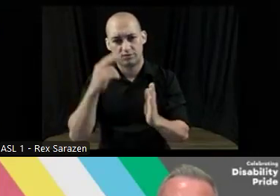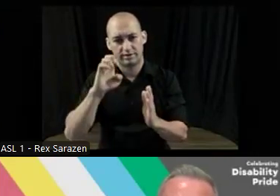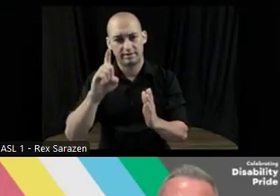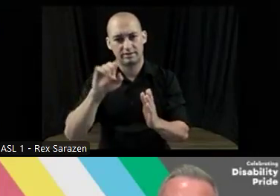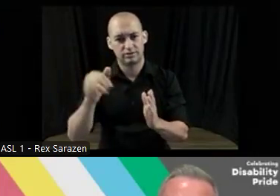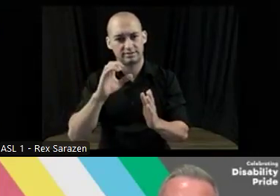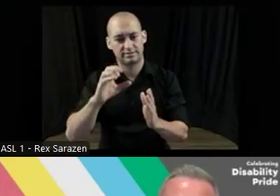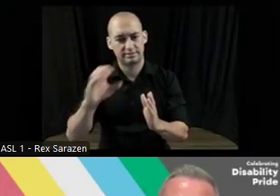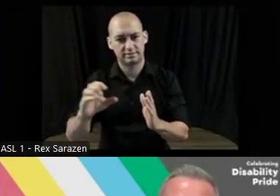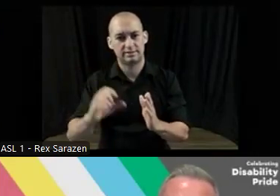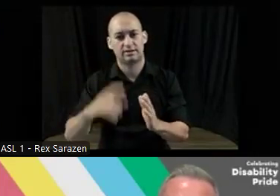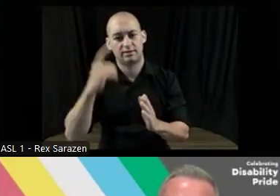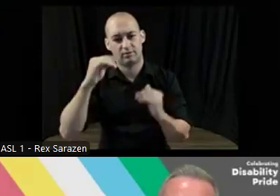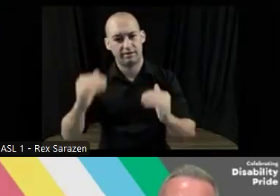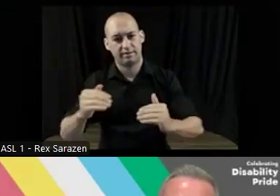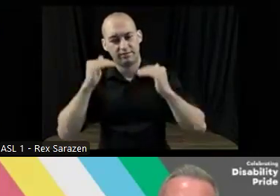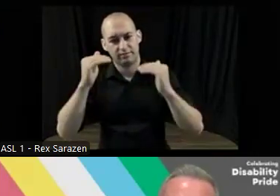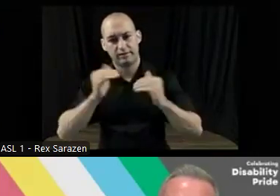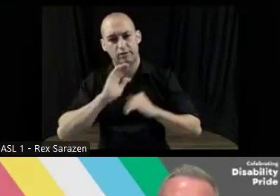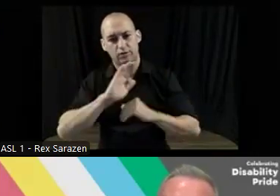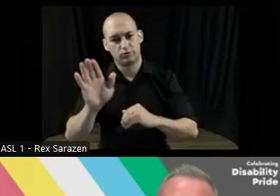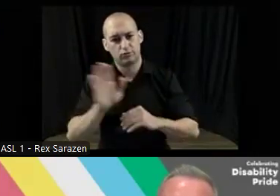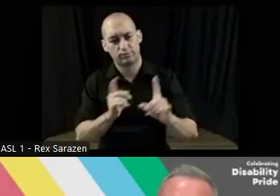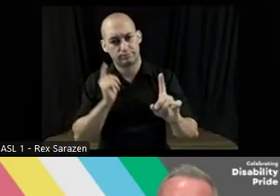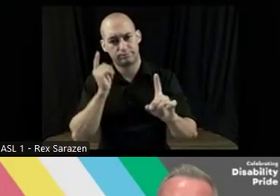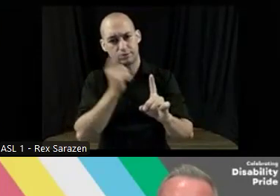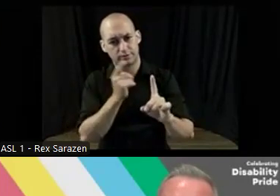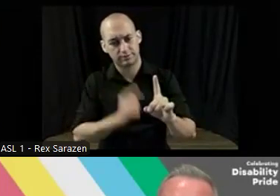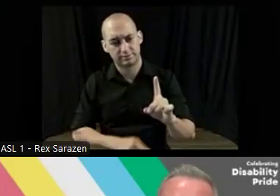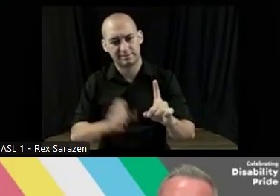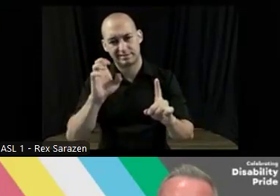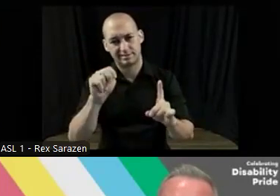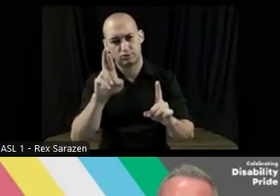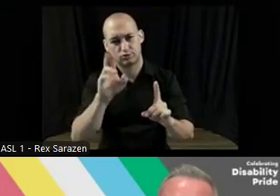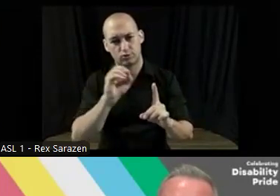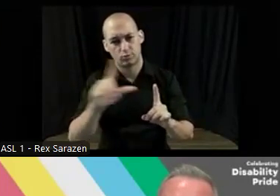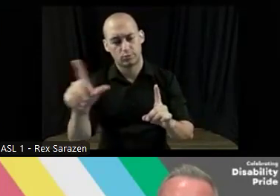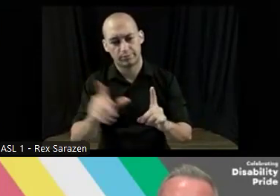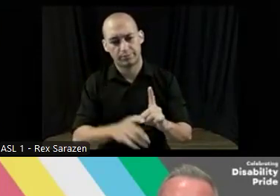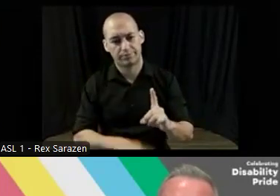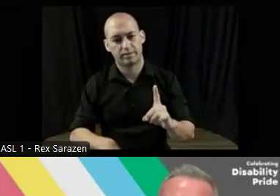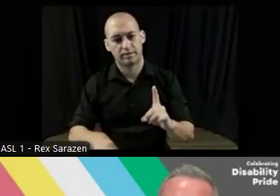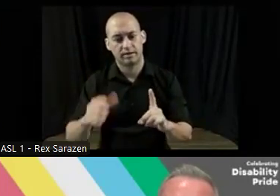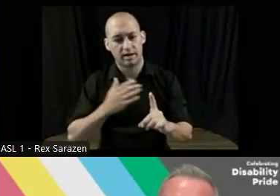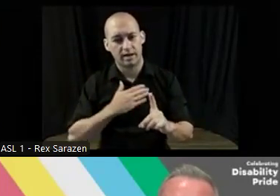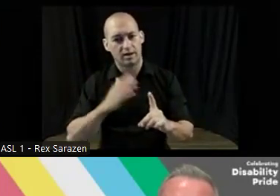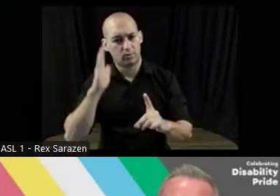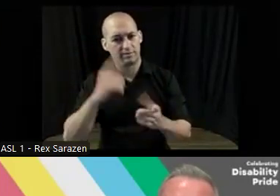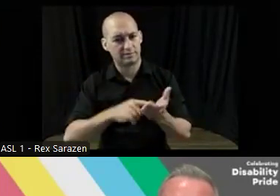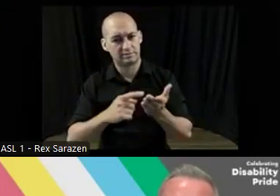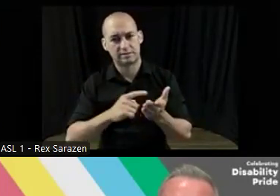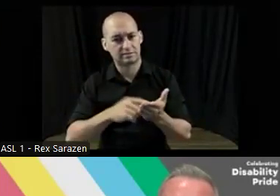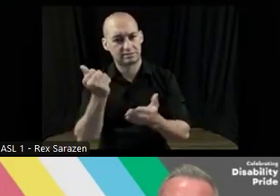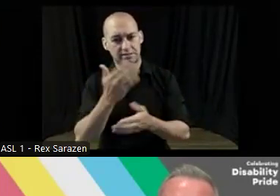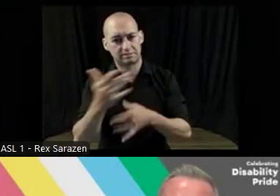event to elevate your priorities. And just know that I'm available to field any questions that you have in the interim, but we will be